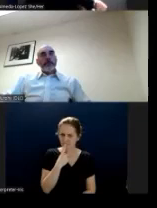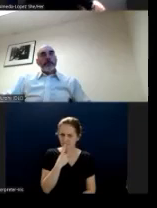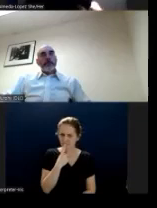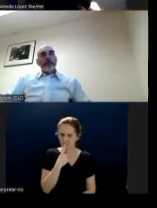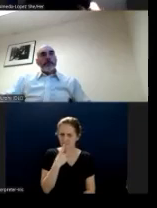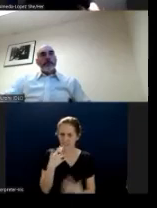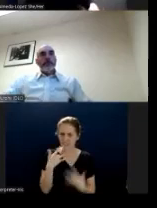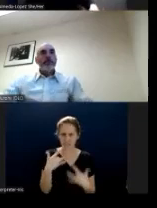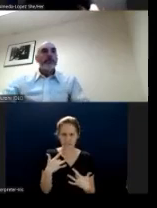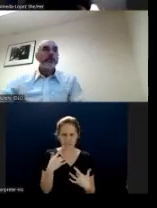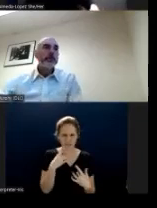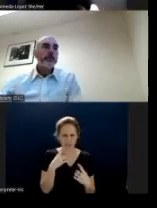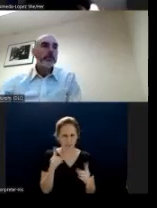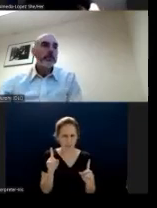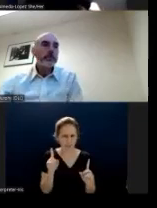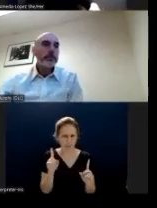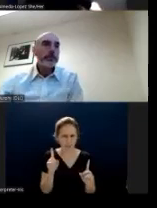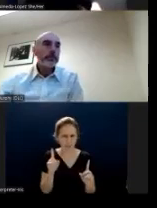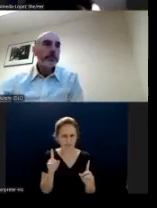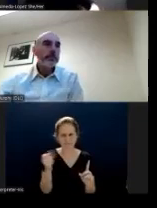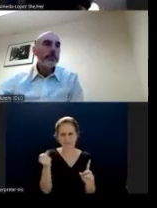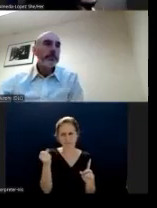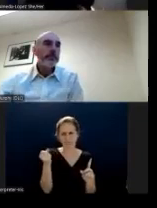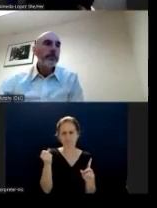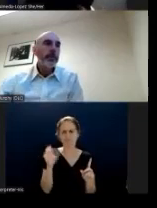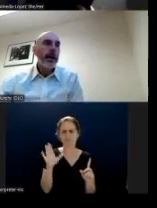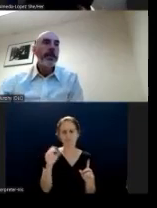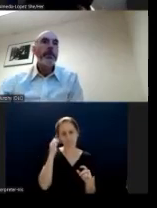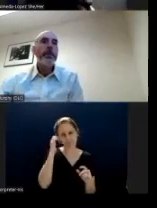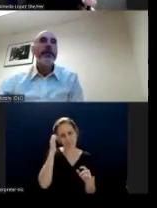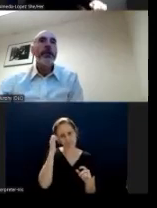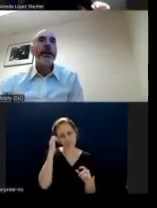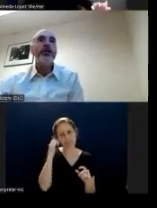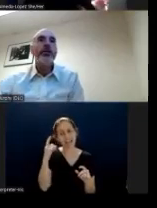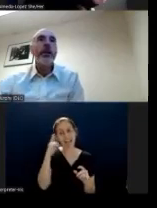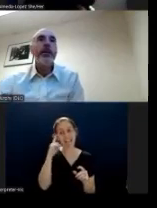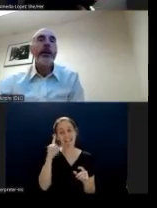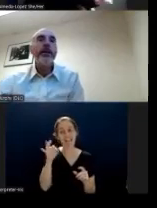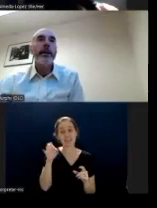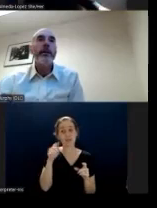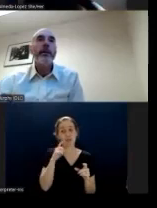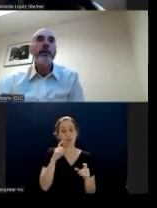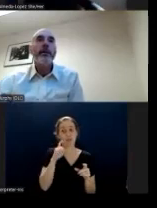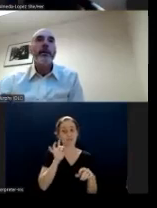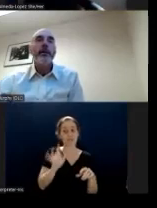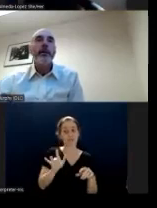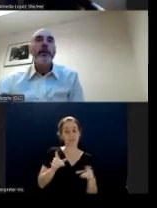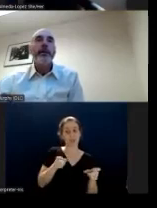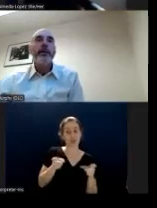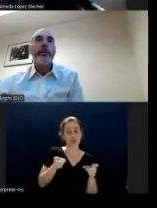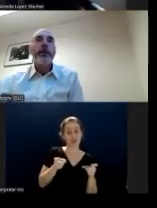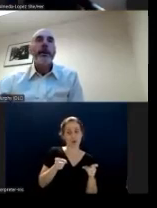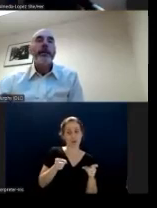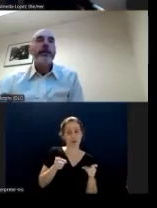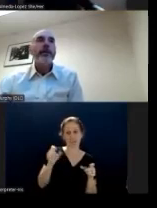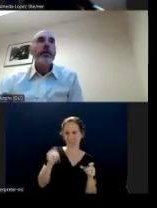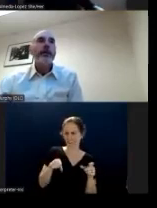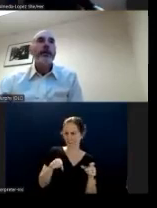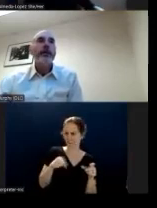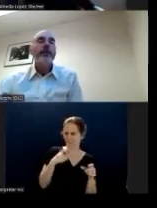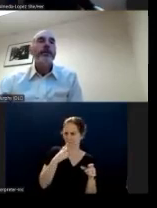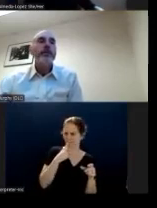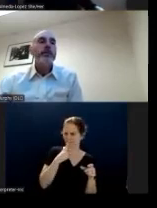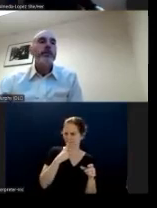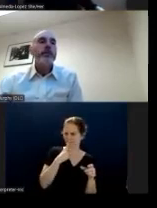Usually that does, but hold on. I think maybe if you hit Control and then yeah, that should